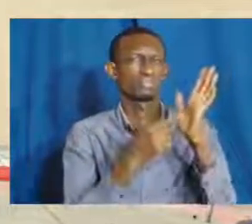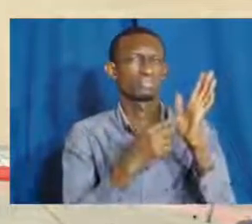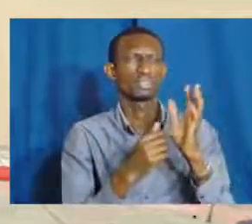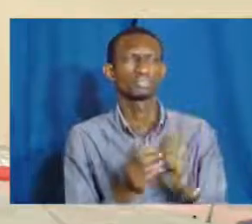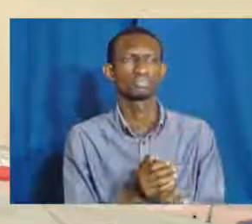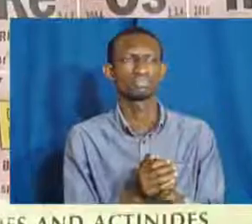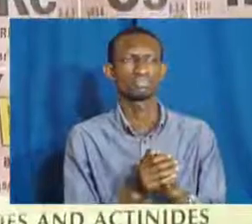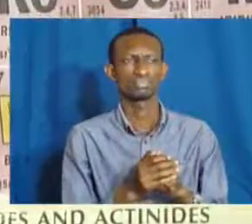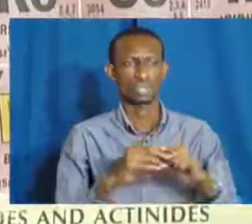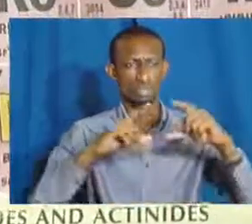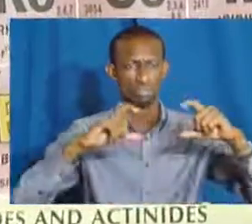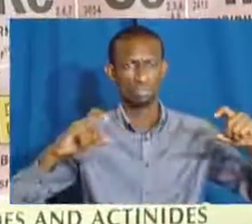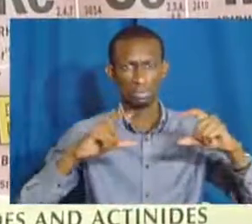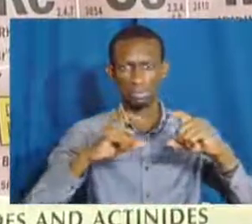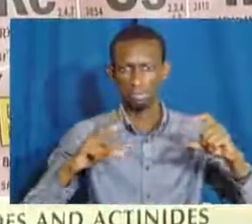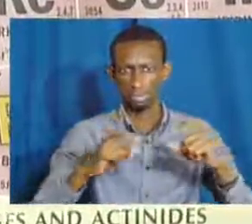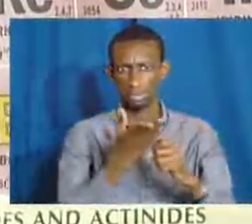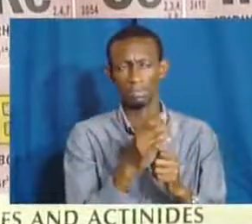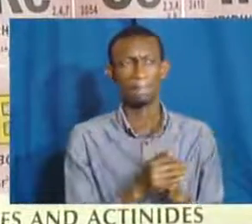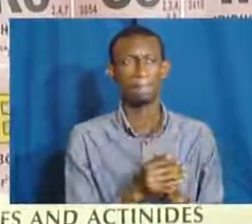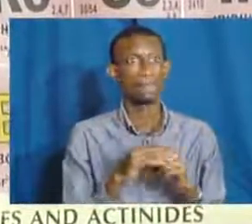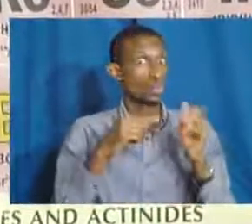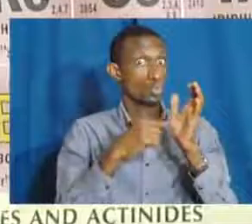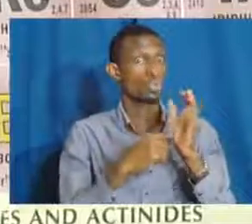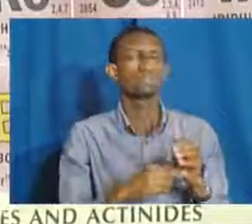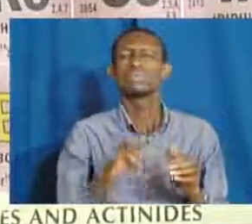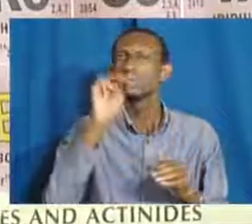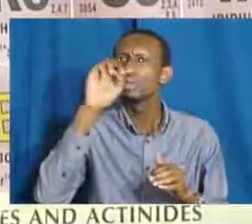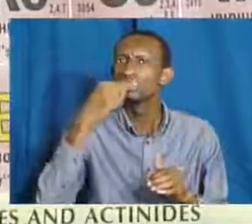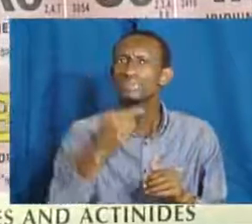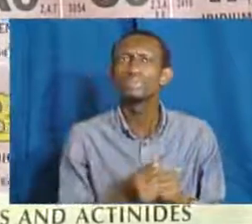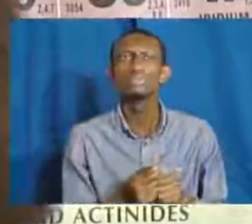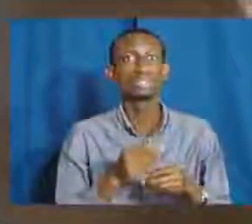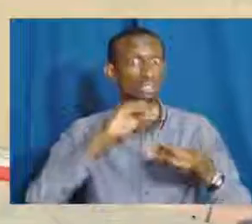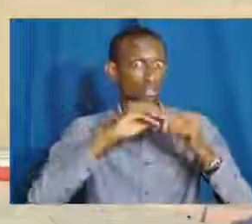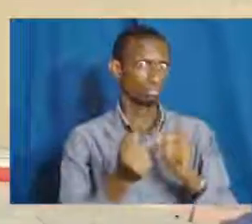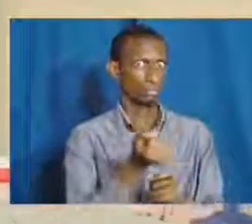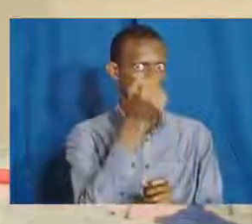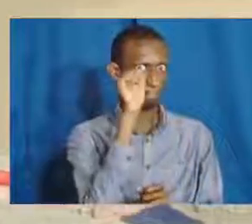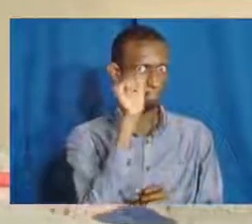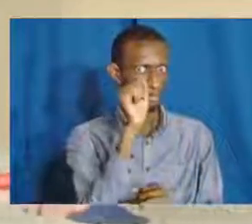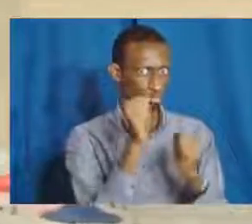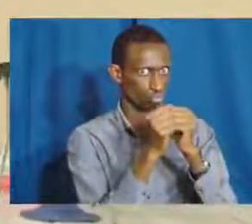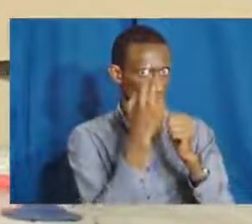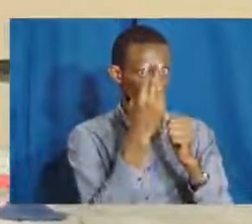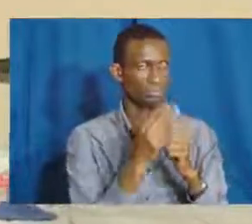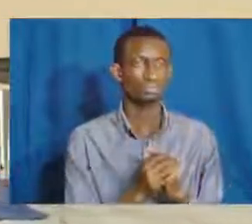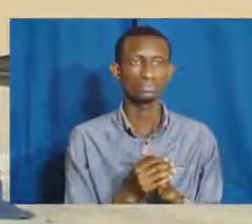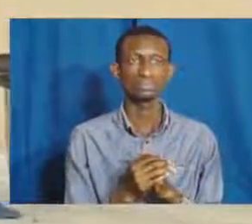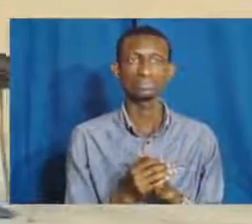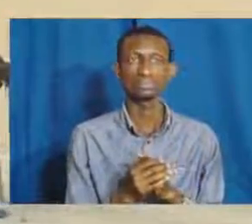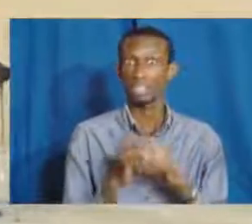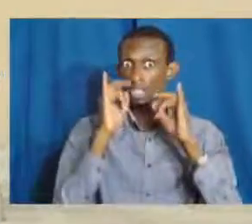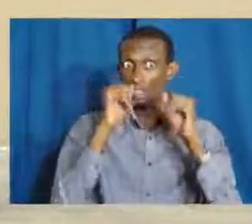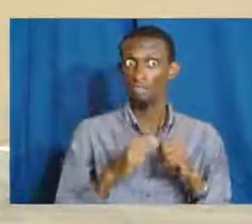element here. Maybe magnesium is element number 12. So what does that mean? That if it